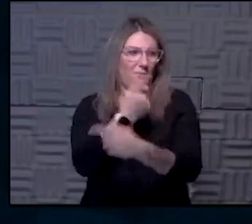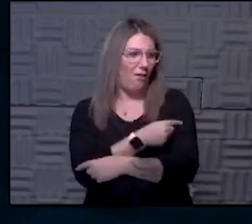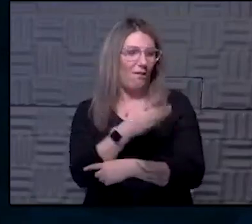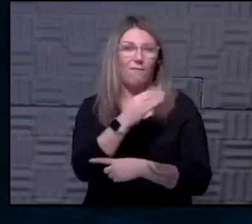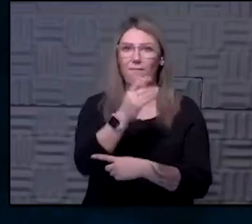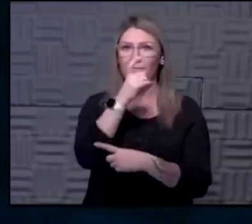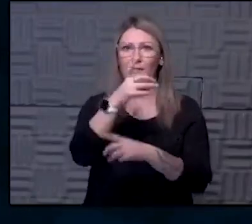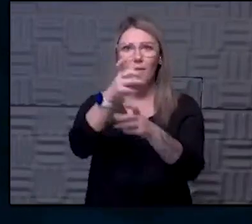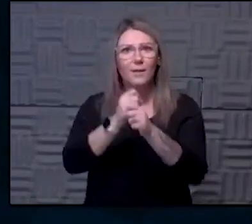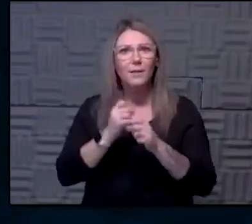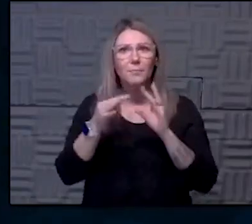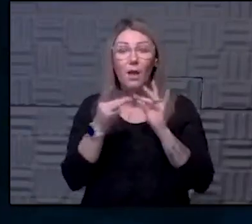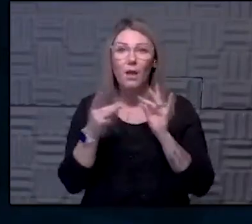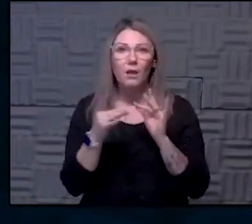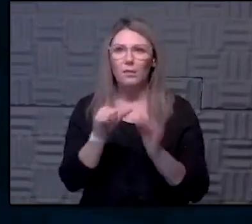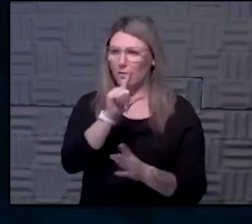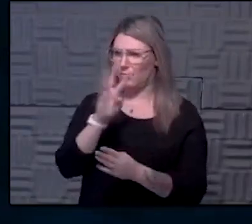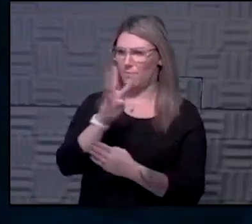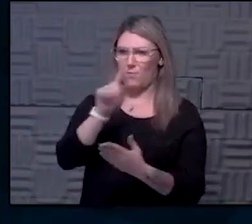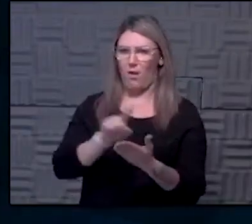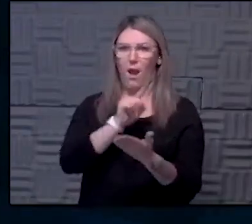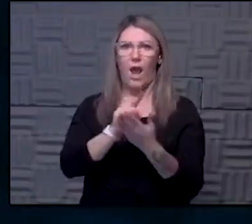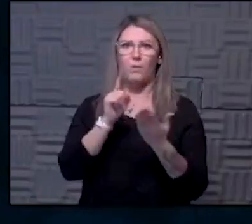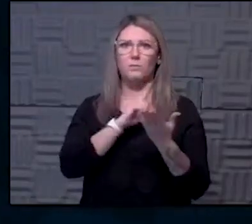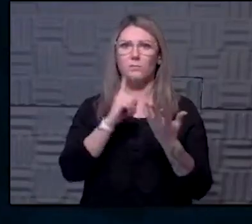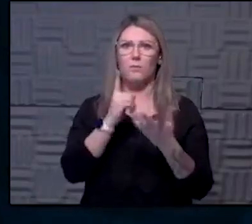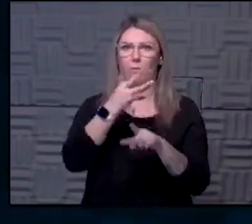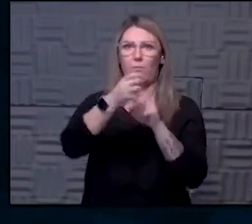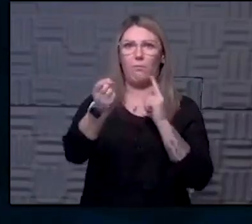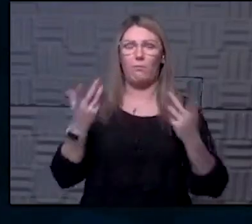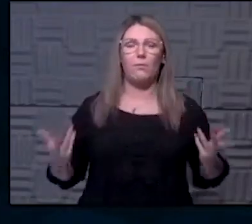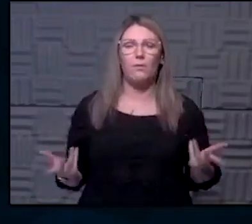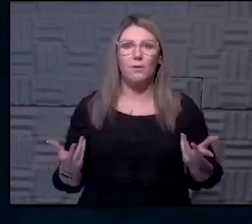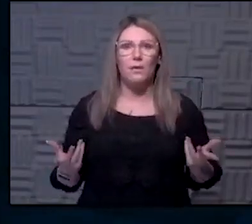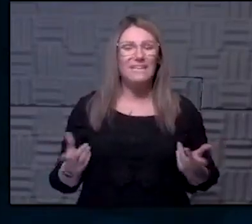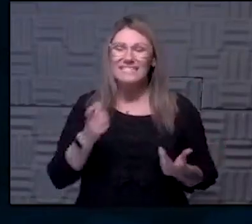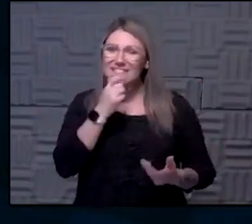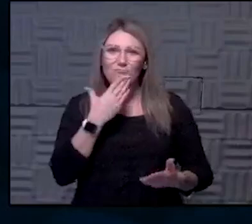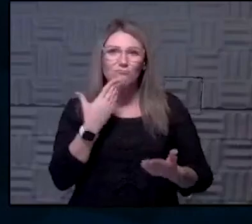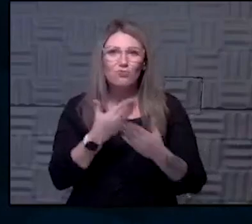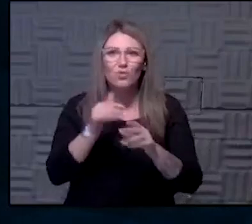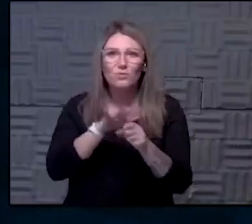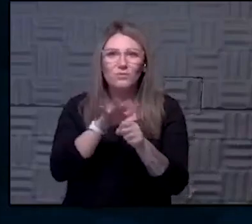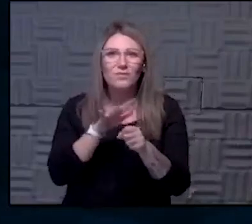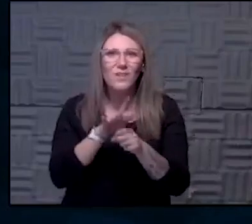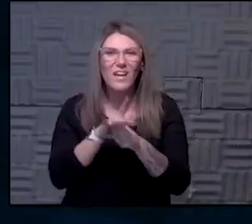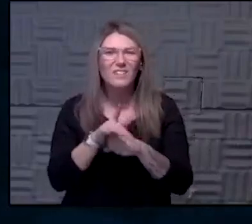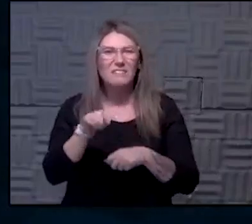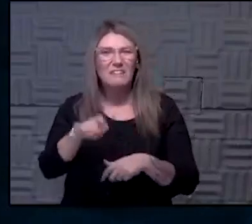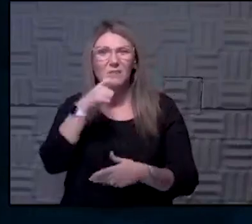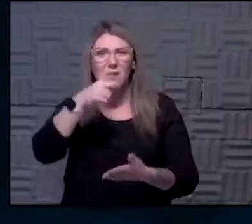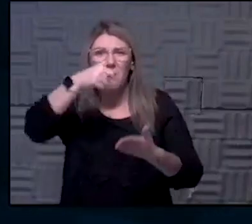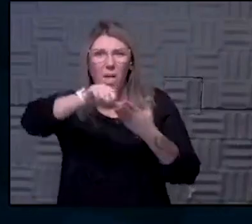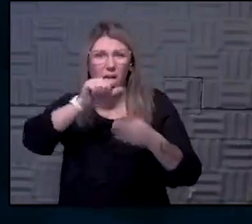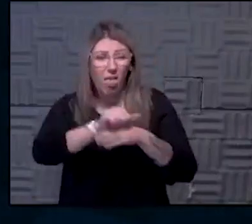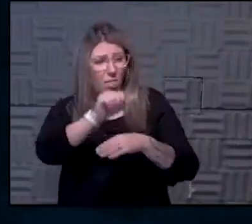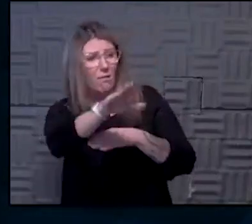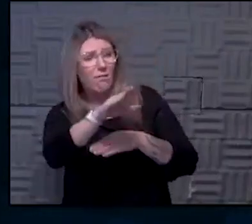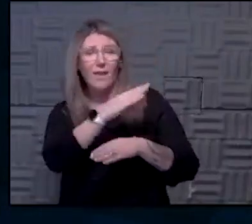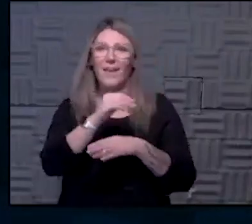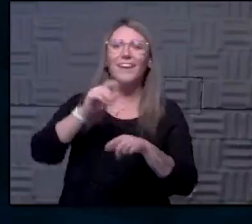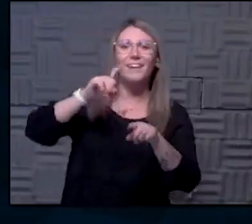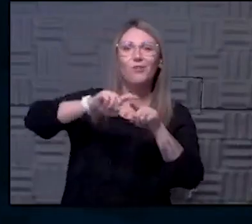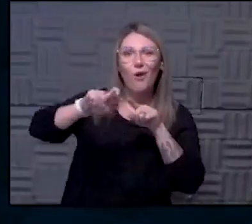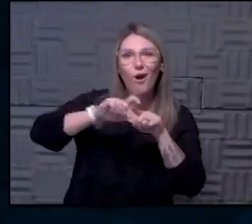that message, then, your 24 hours and that window's gone. So he said, this is not good enough. We're going to have to use snail mail, and we're going to have to use phone calls. And